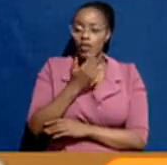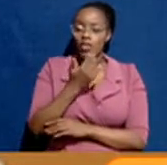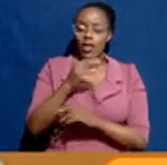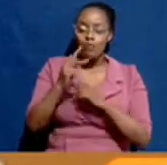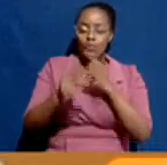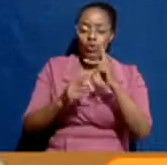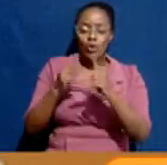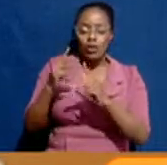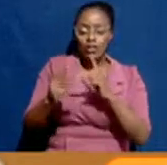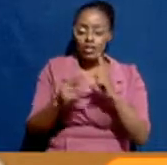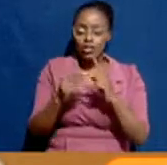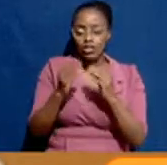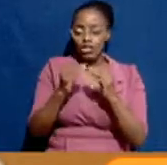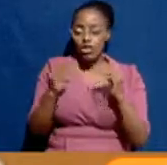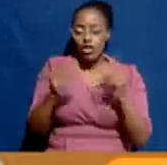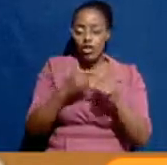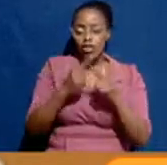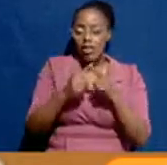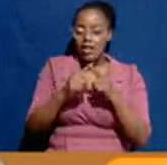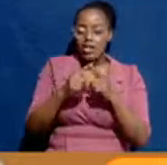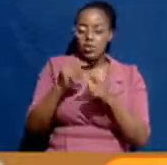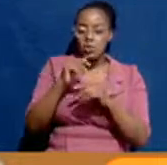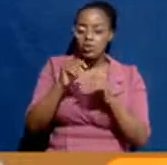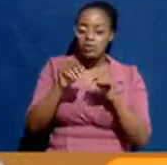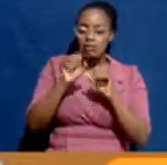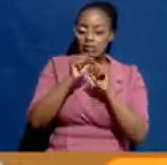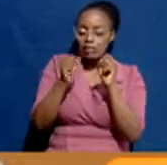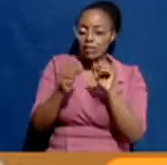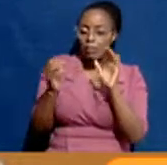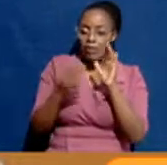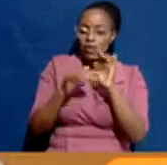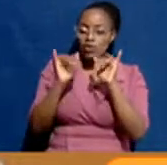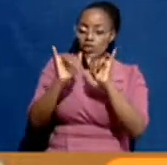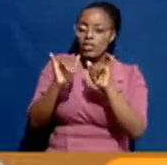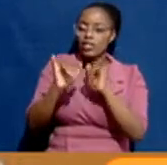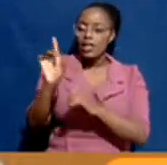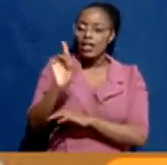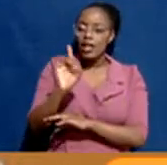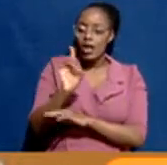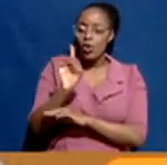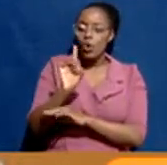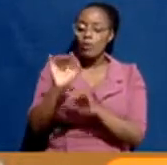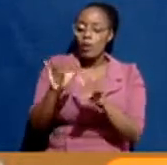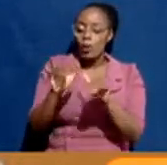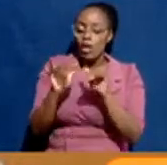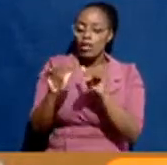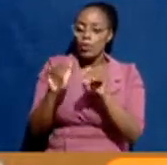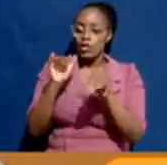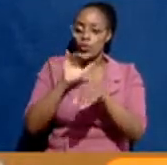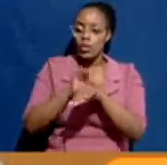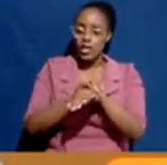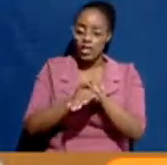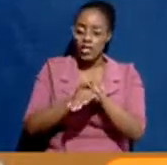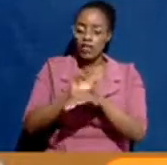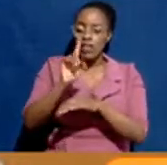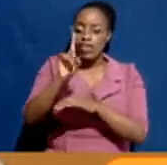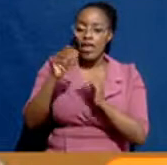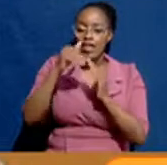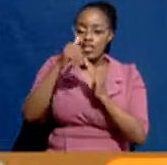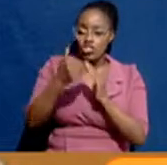processes. Yeah. It delays. Someone has to come and camp in Nairobi to get his